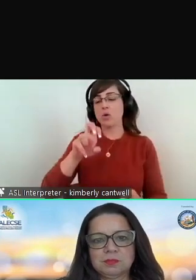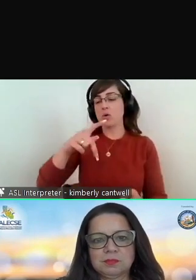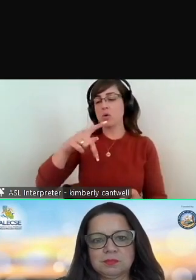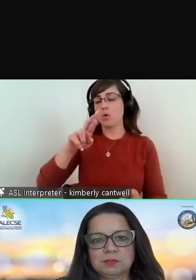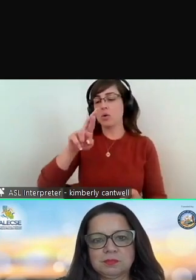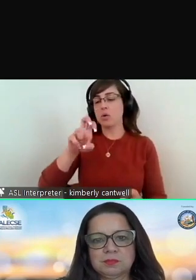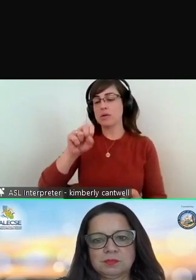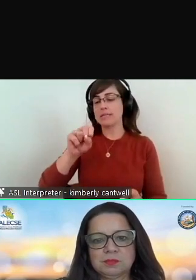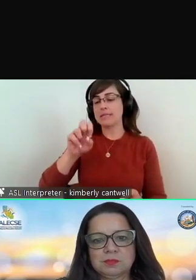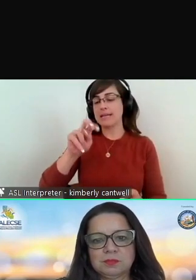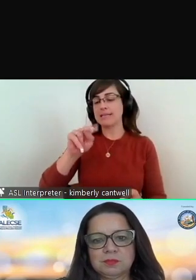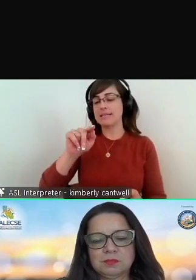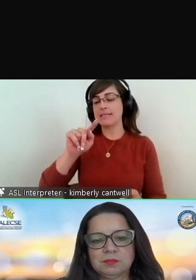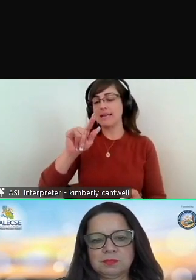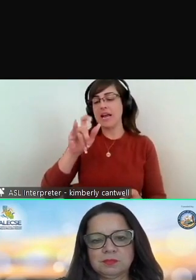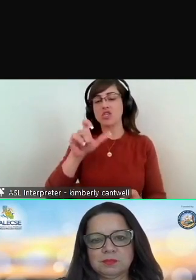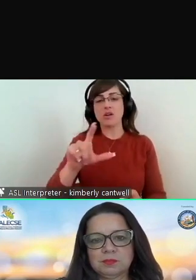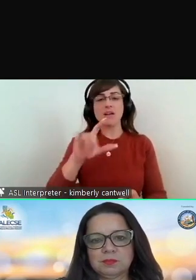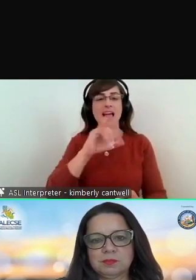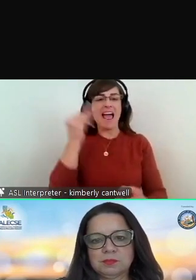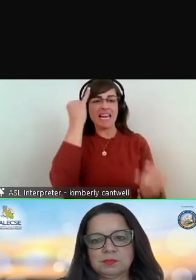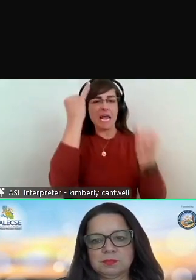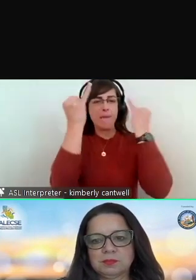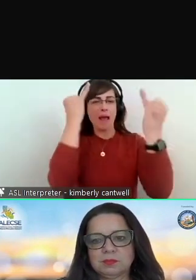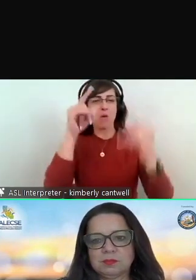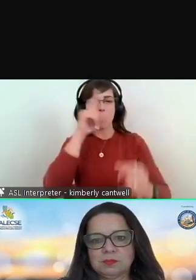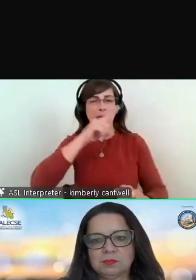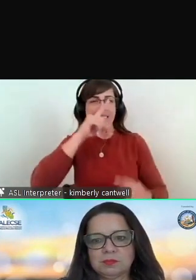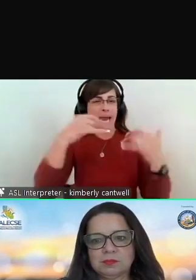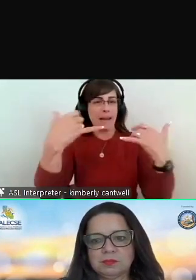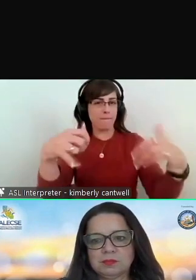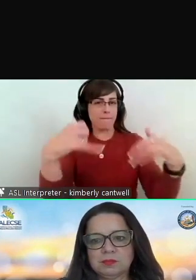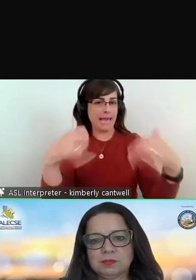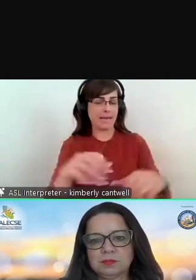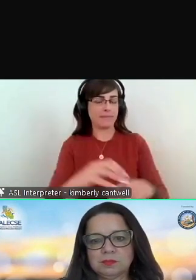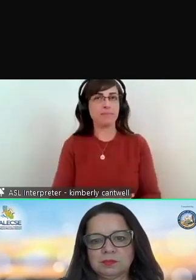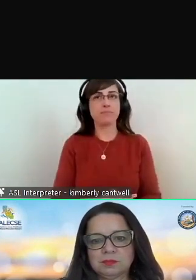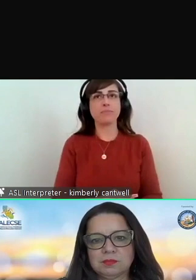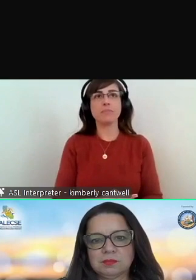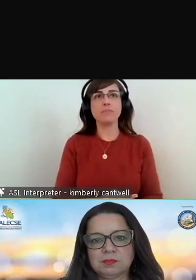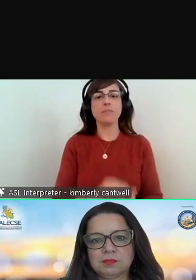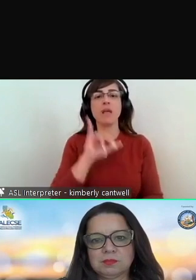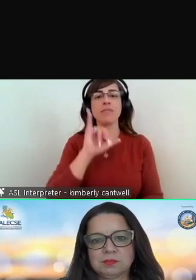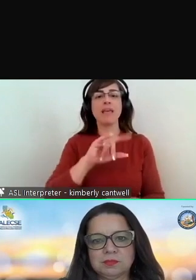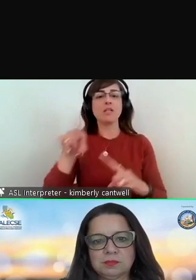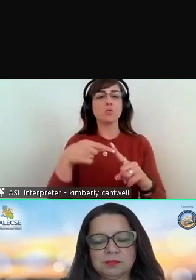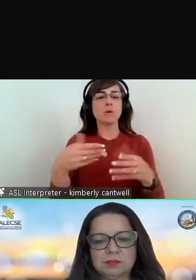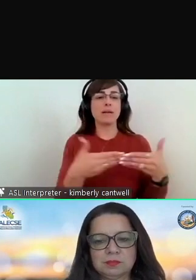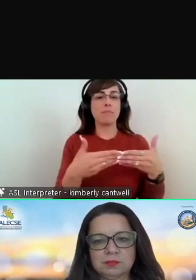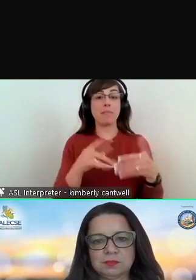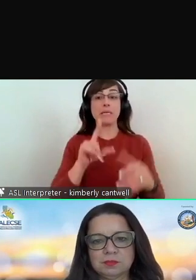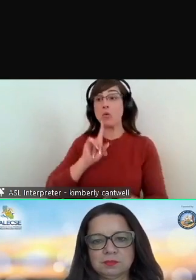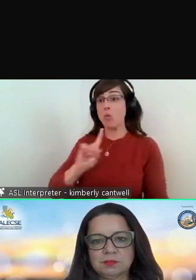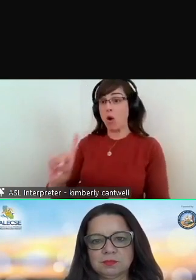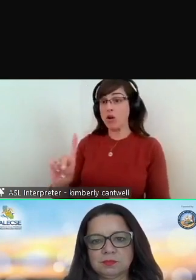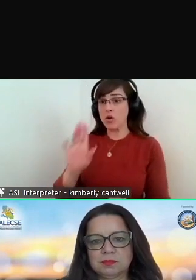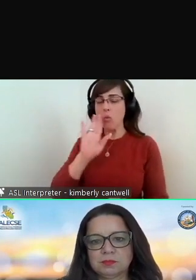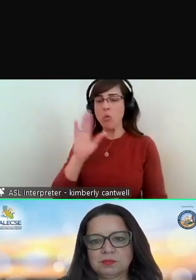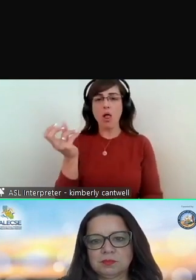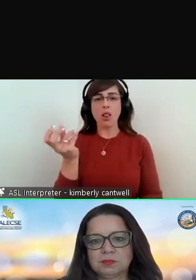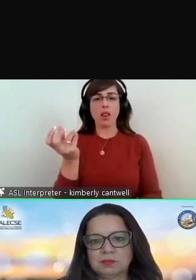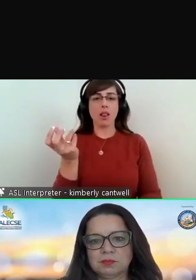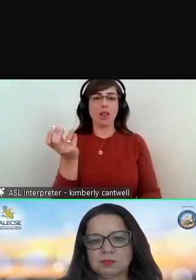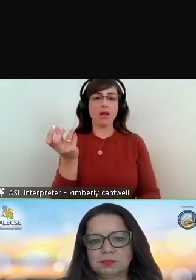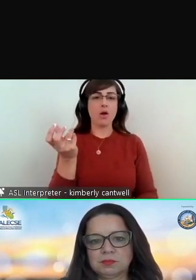play and then imaginative pretend play. This is when babies, 1-year-olds, will be holding